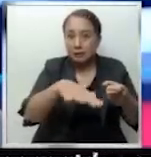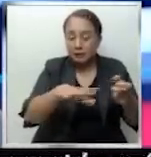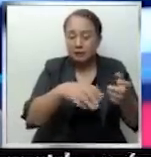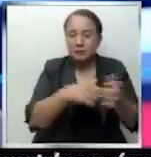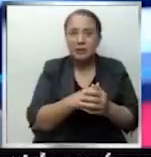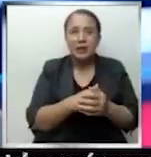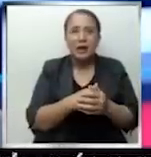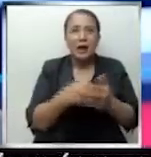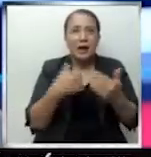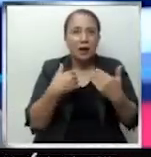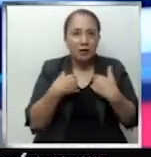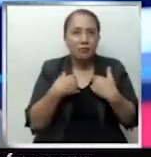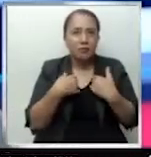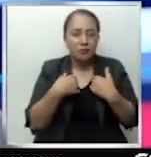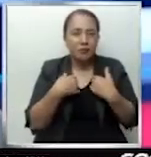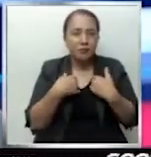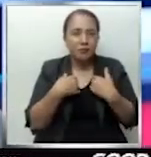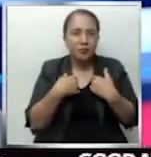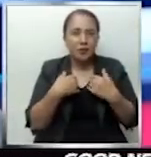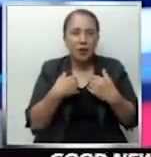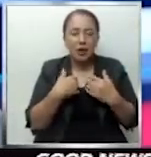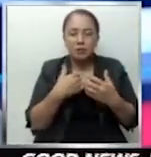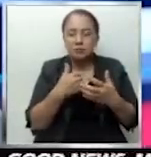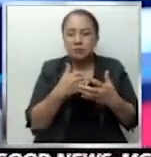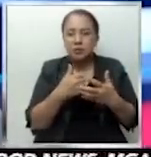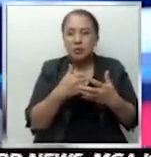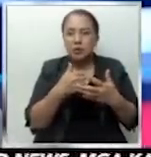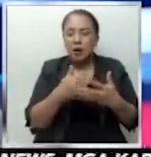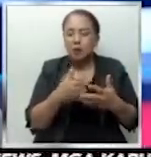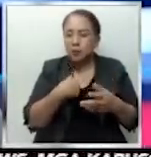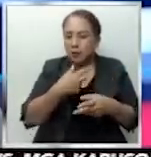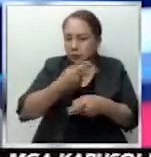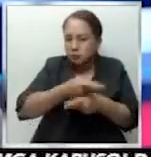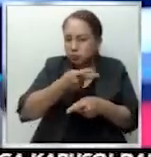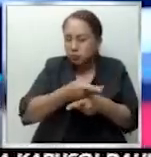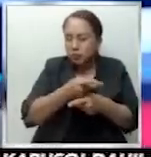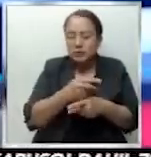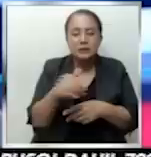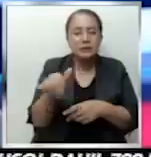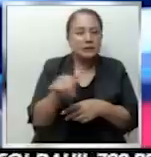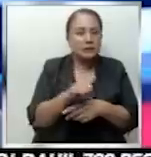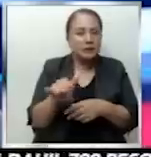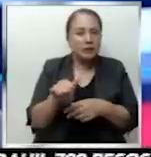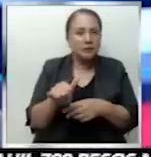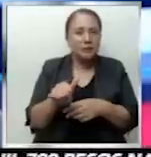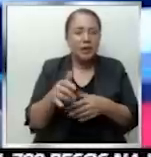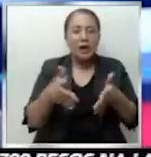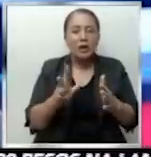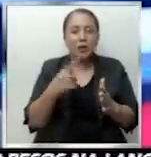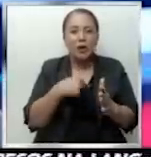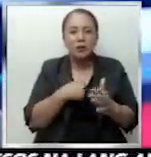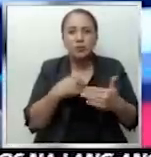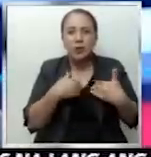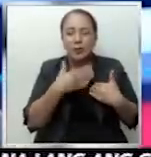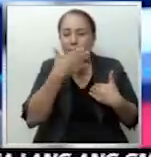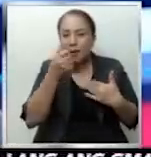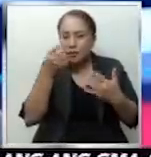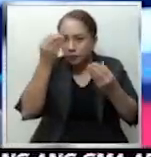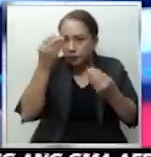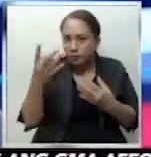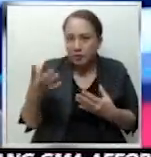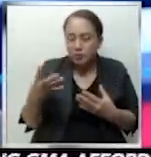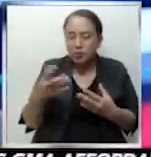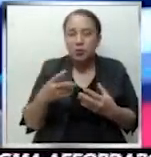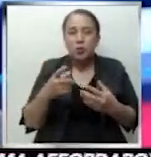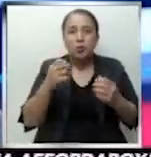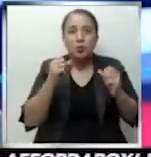that interoperability, having those patrols also allows us to have better information that we can then